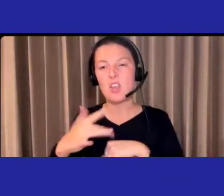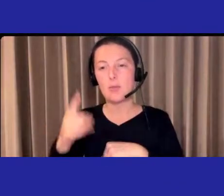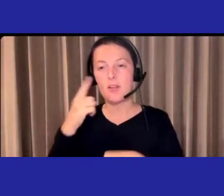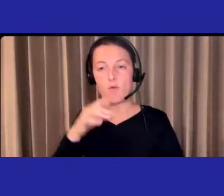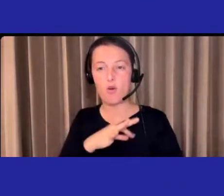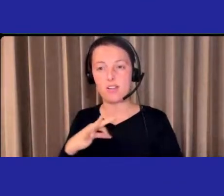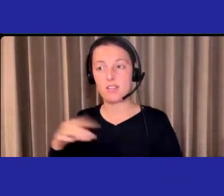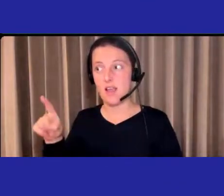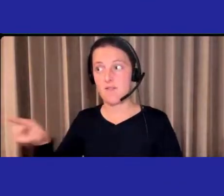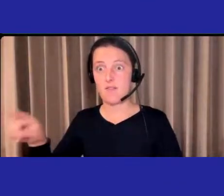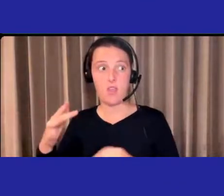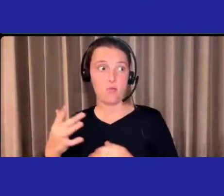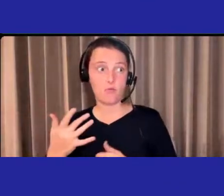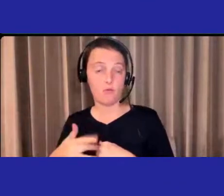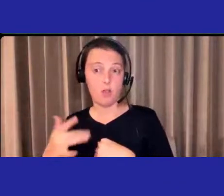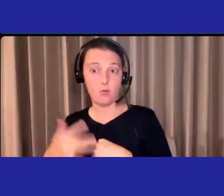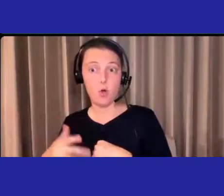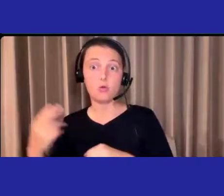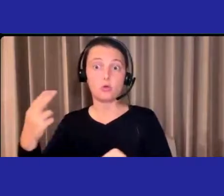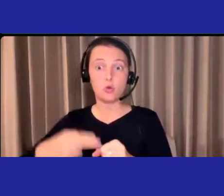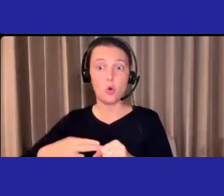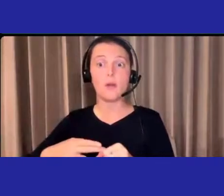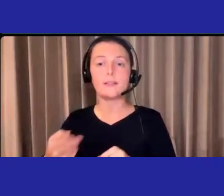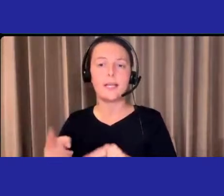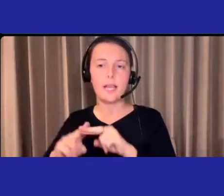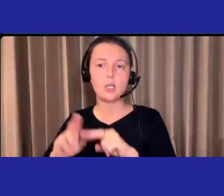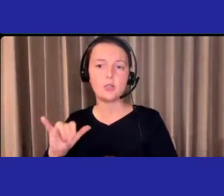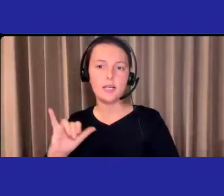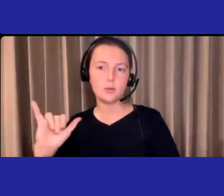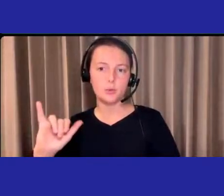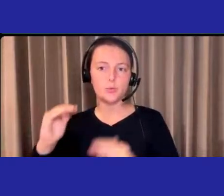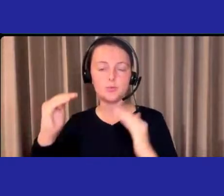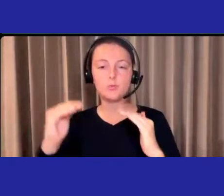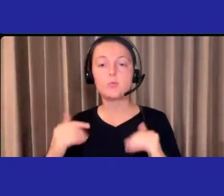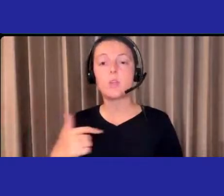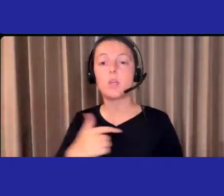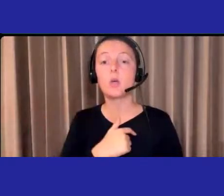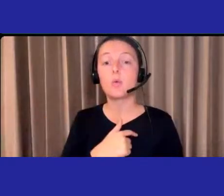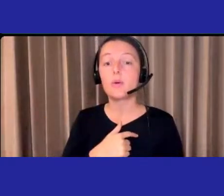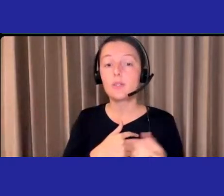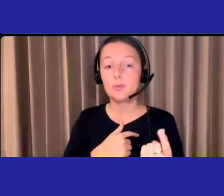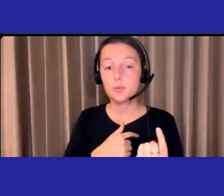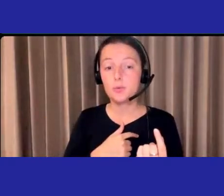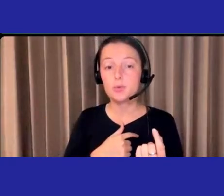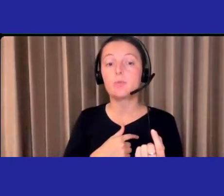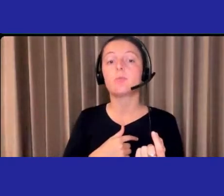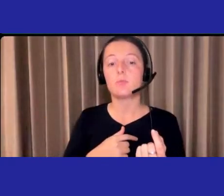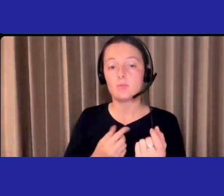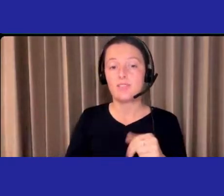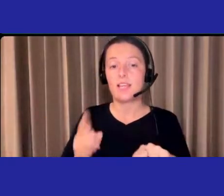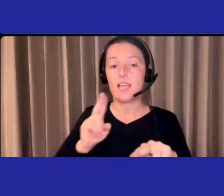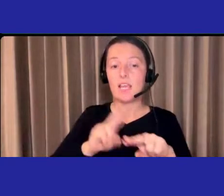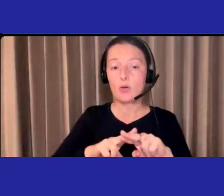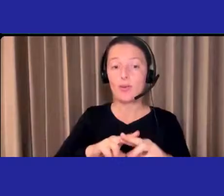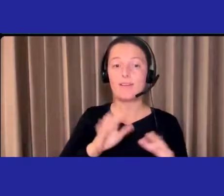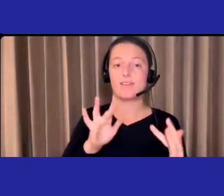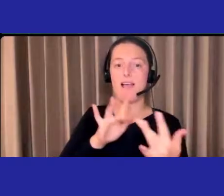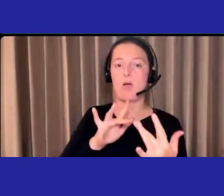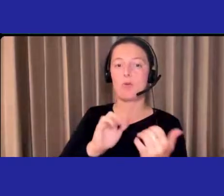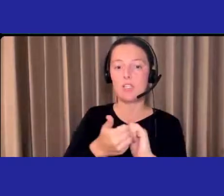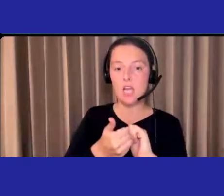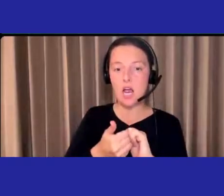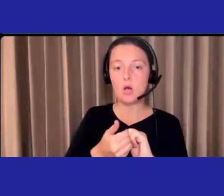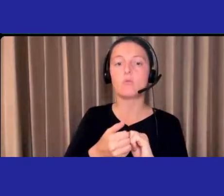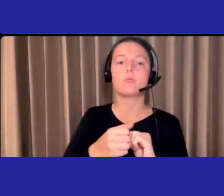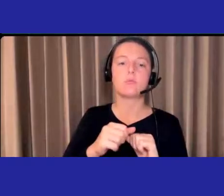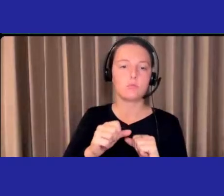also increased outreach via system-wide emails, flyers, as well as a diversity spotlight letter. Transgender Day of Remembrance,